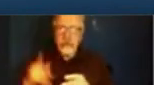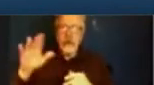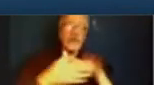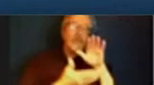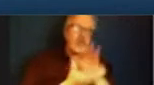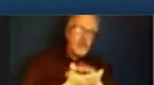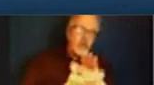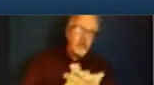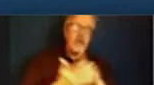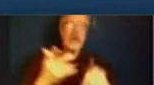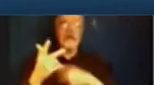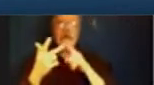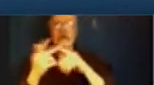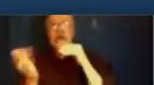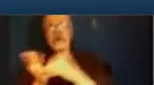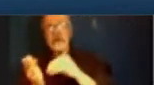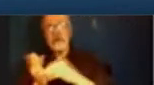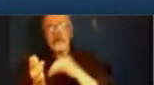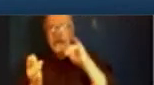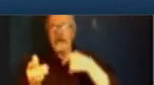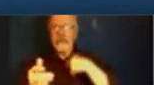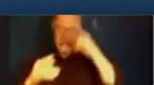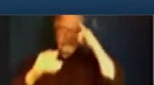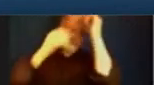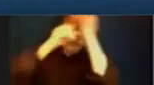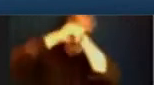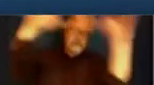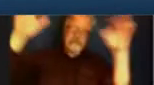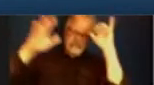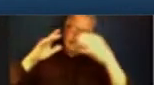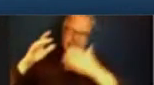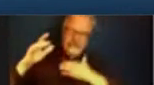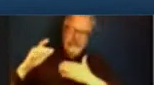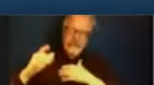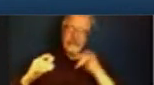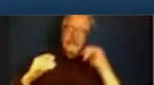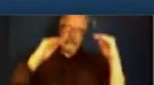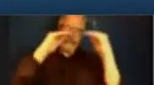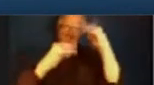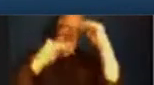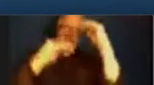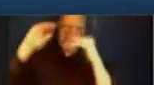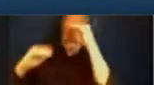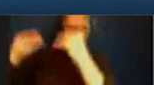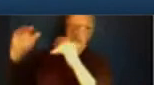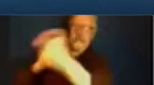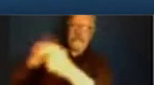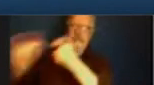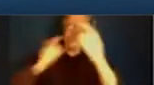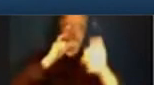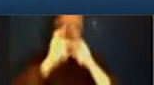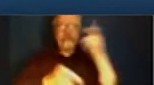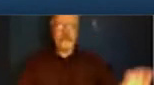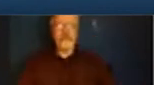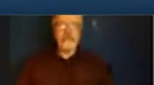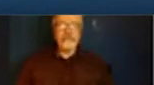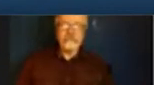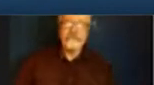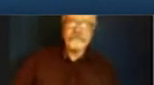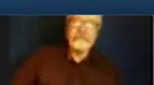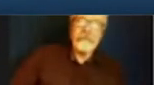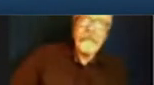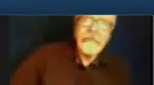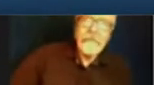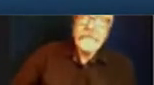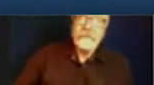on this. I think it's a well-balanced approach to this. Something to add, just for people's